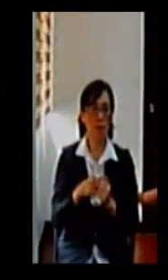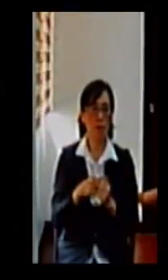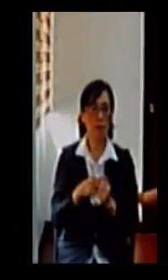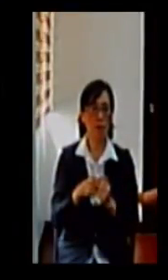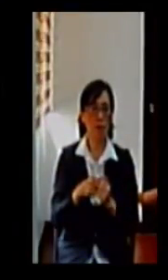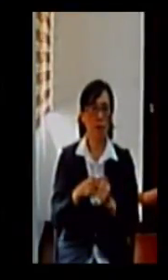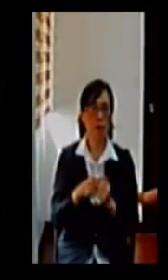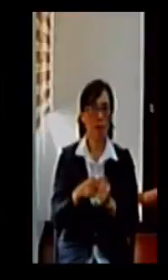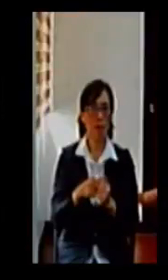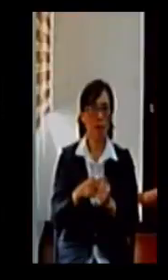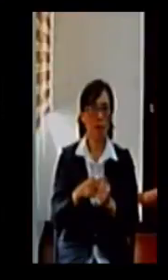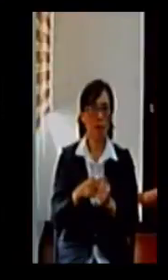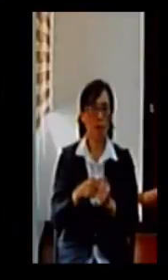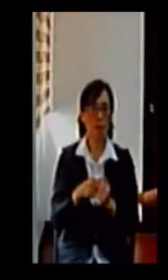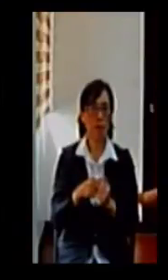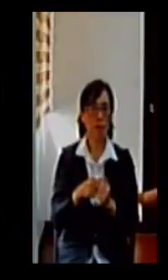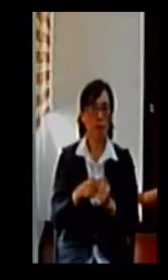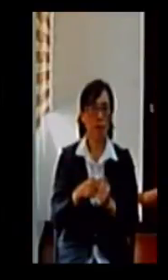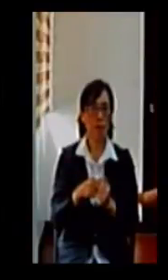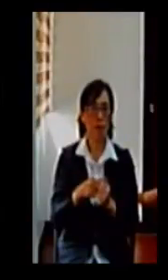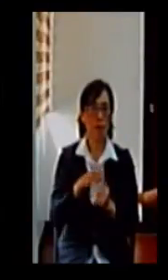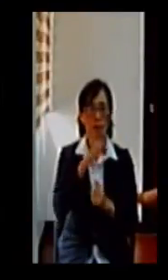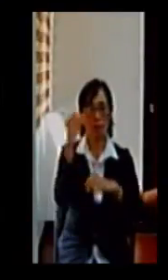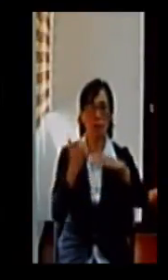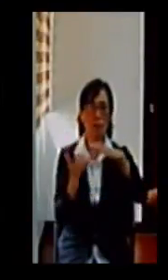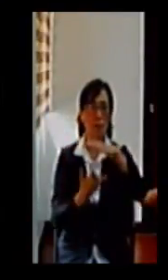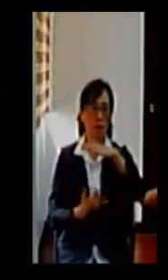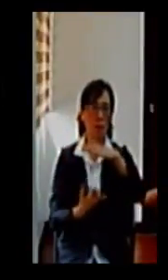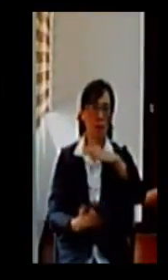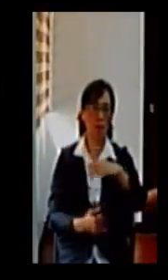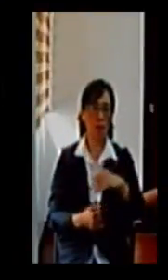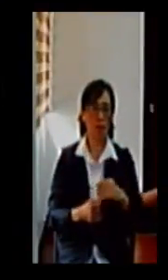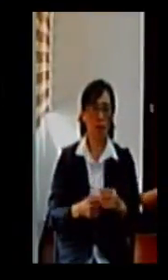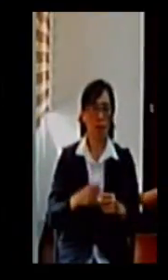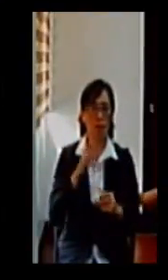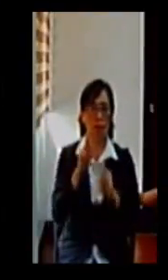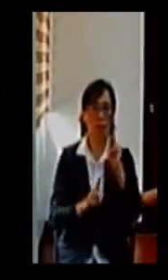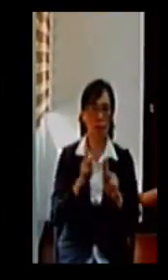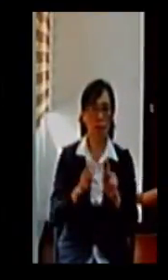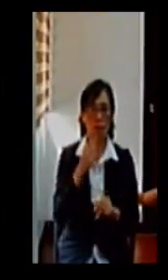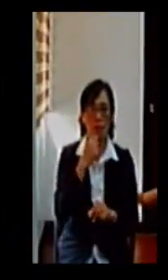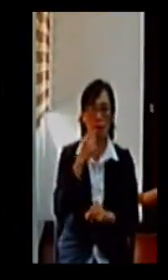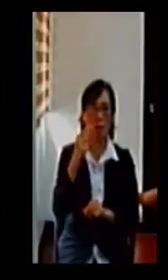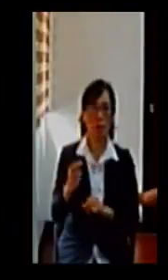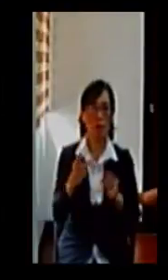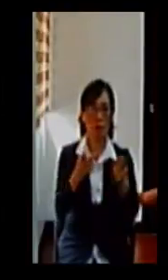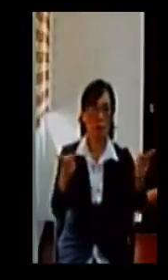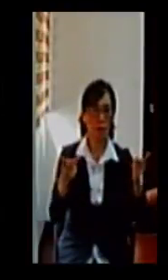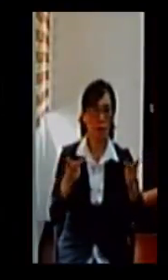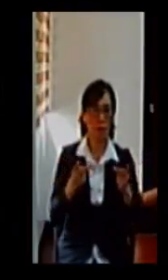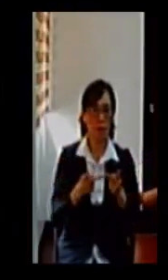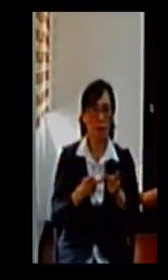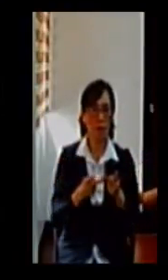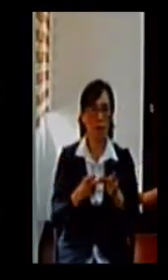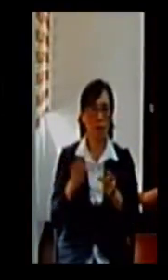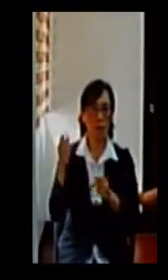What did they say in Yolanda? People were saying that areas where there was